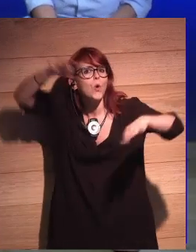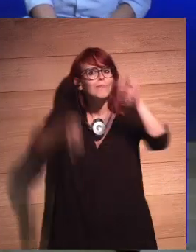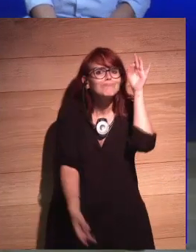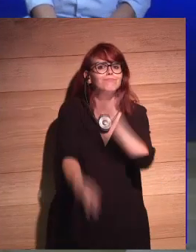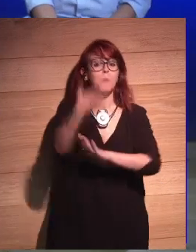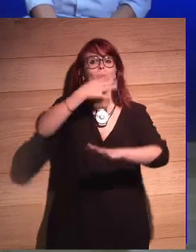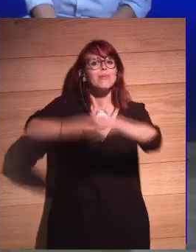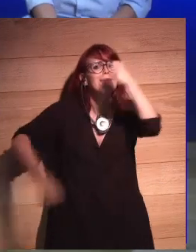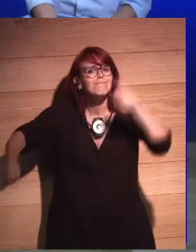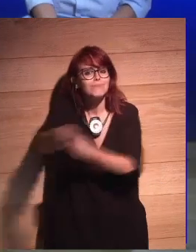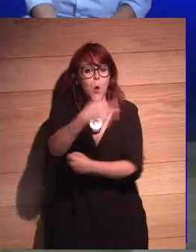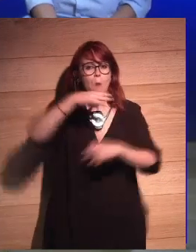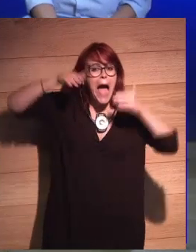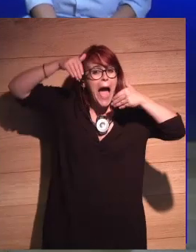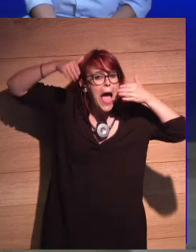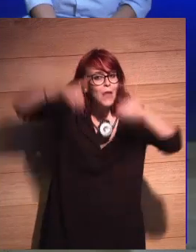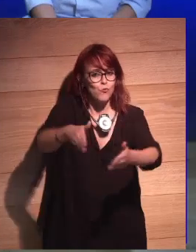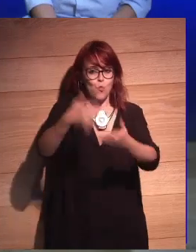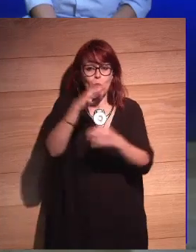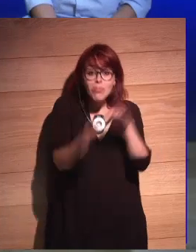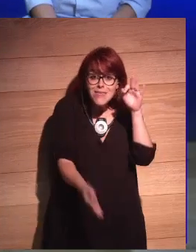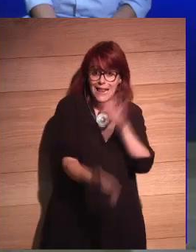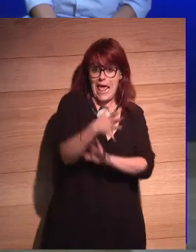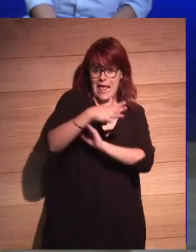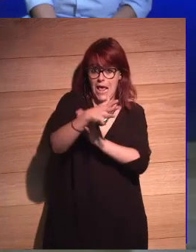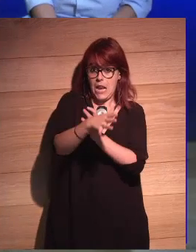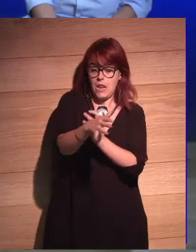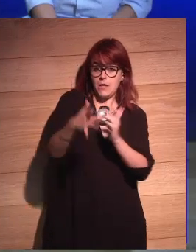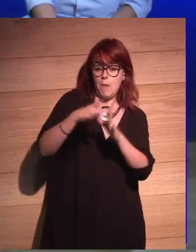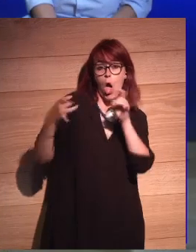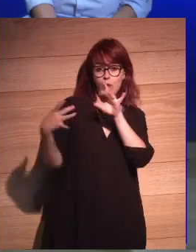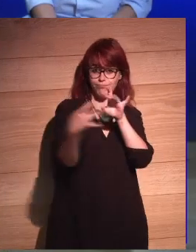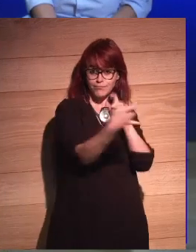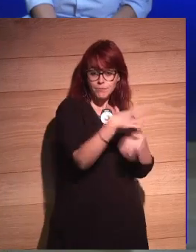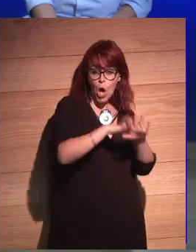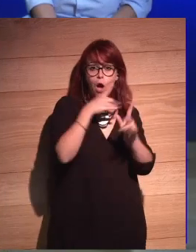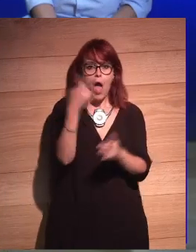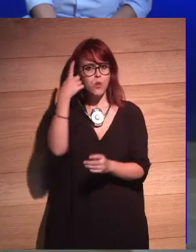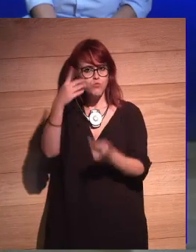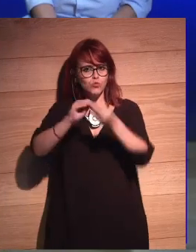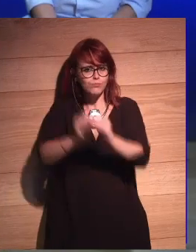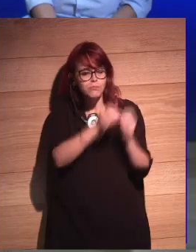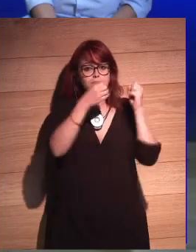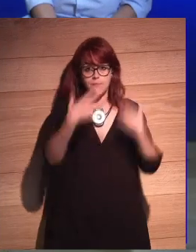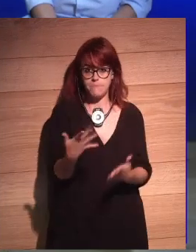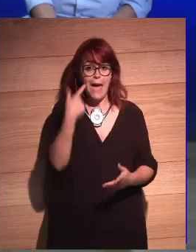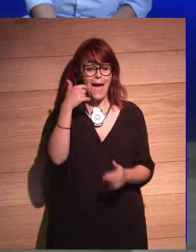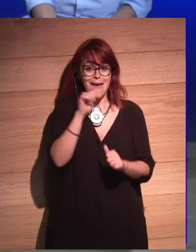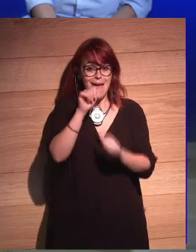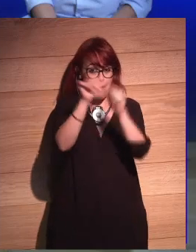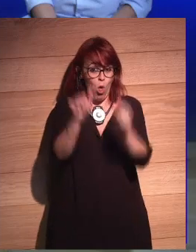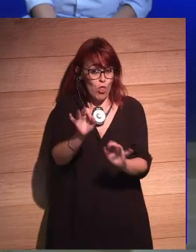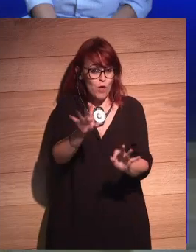unique experiences, and he can empathize. He can create a great engagement with students. This